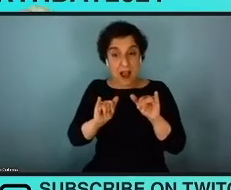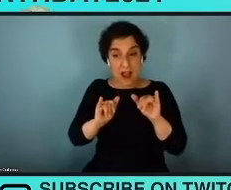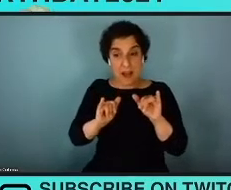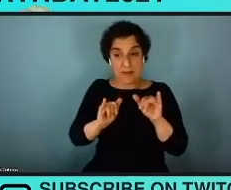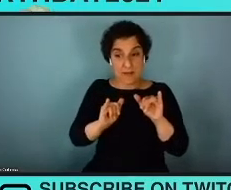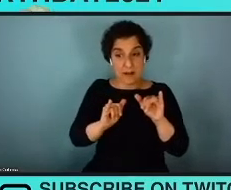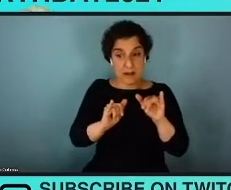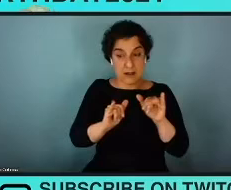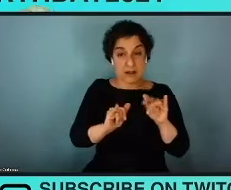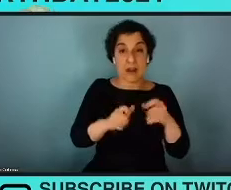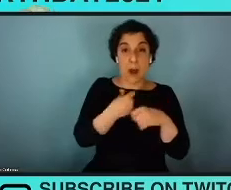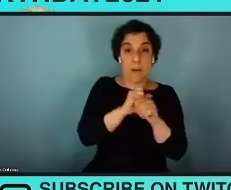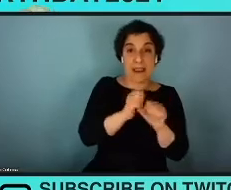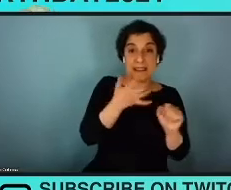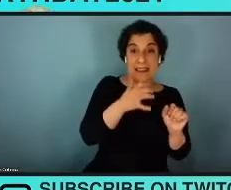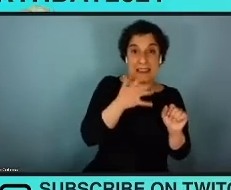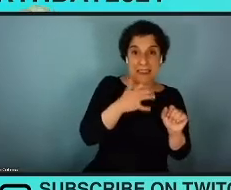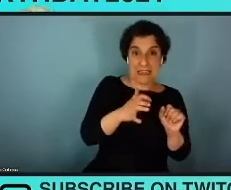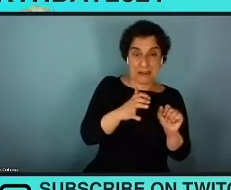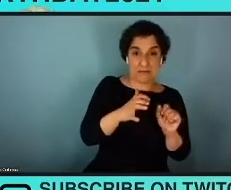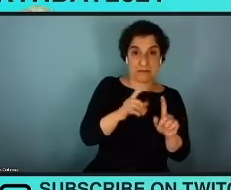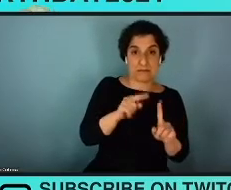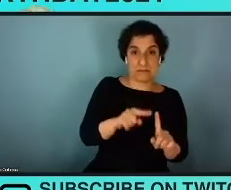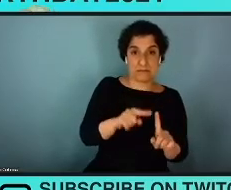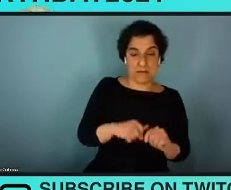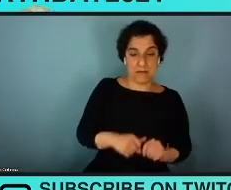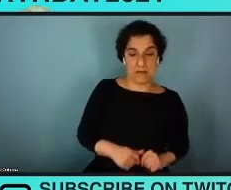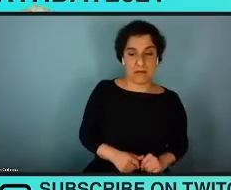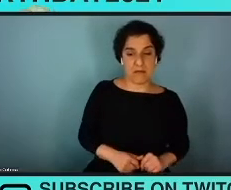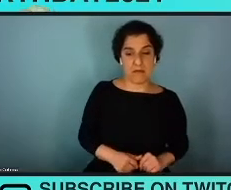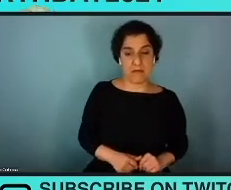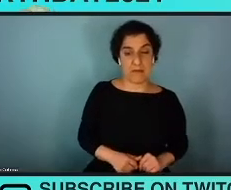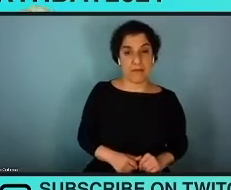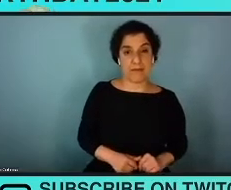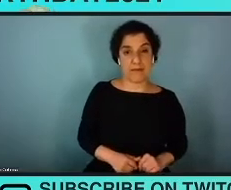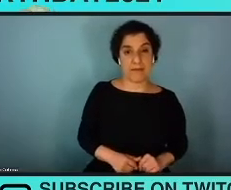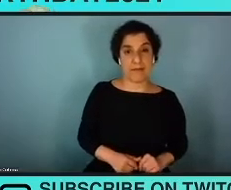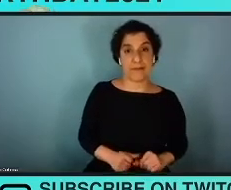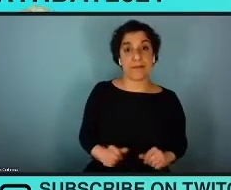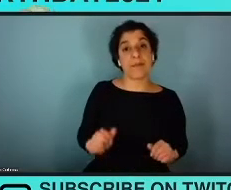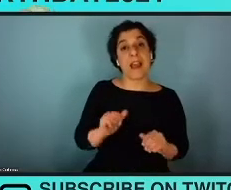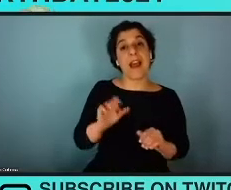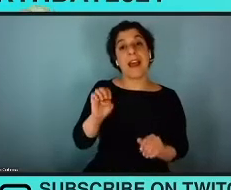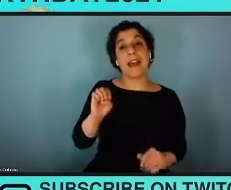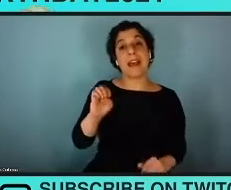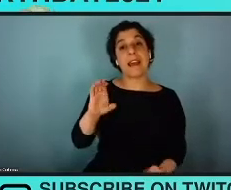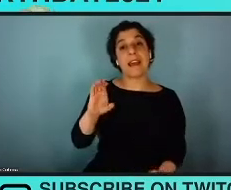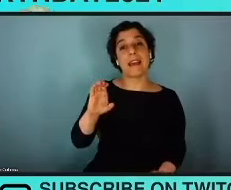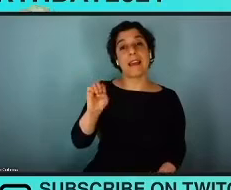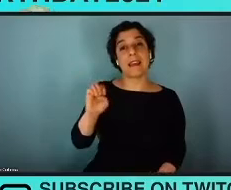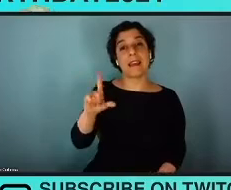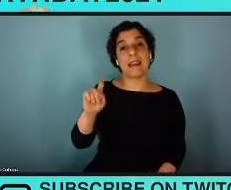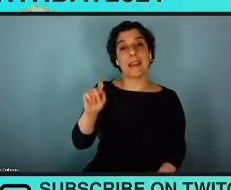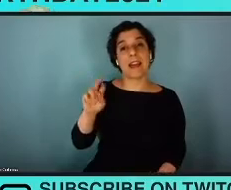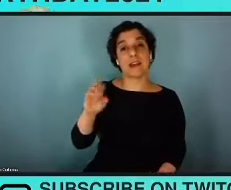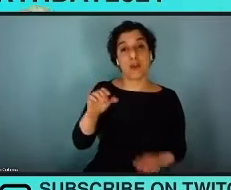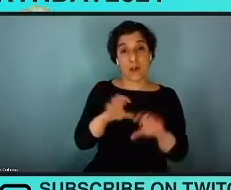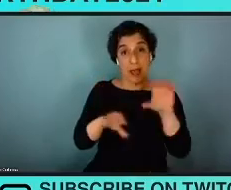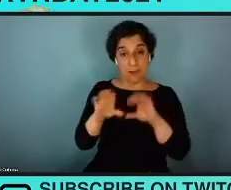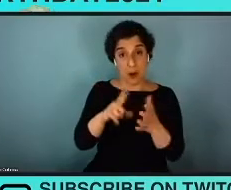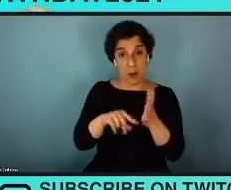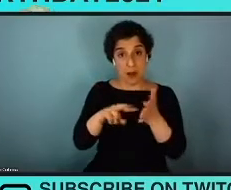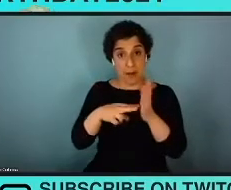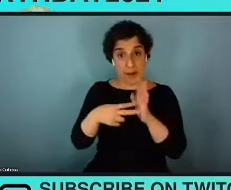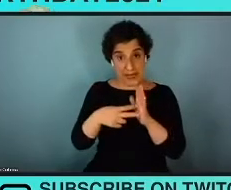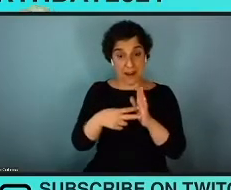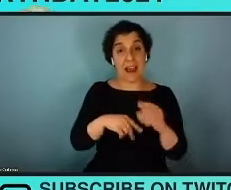to transform those chemicals. What electrochemistry does is it allows you to integrate directly electricity into chemical reactions.